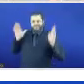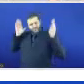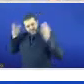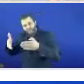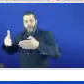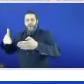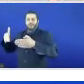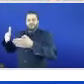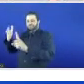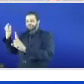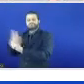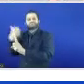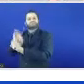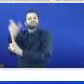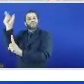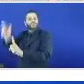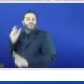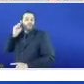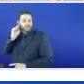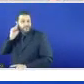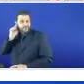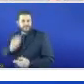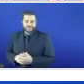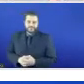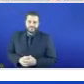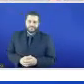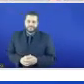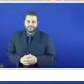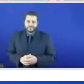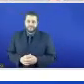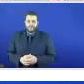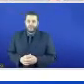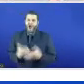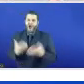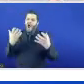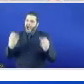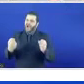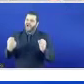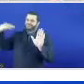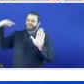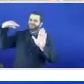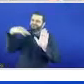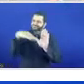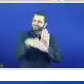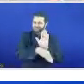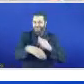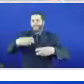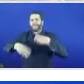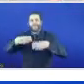Gender-based violence has increased during lockdowns. Additional caregiving responsibilities have fallen disproportionately on